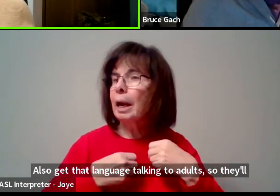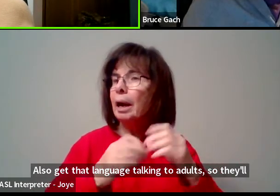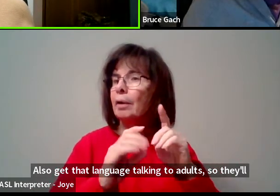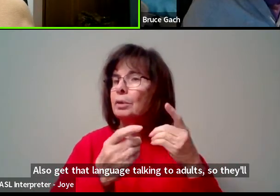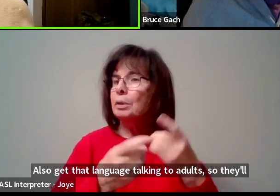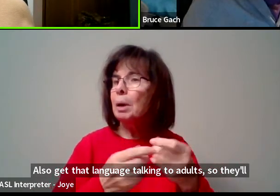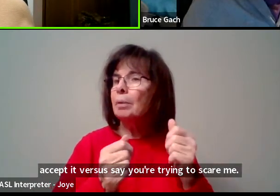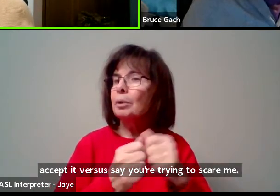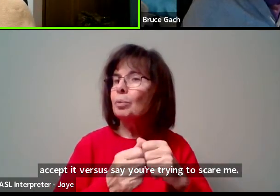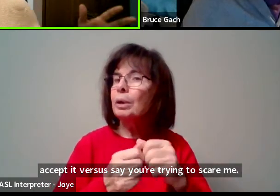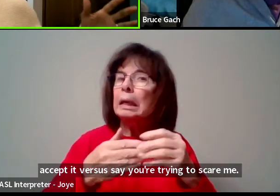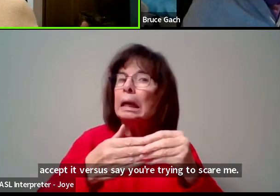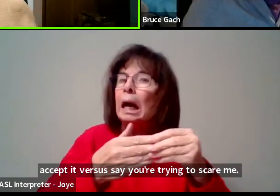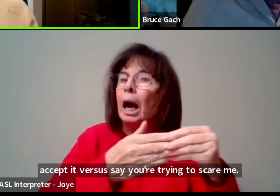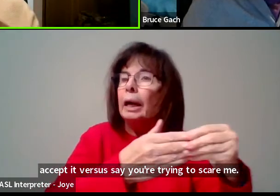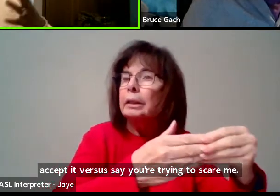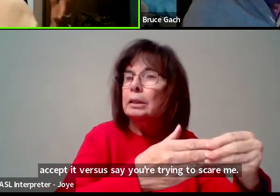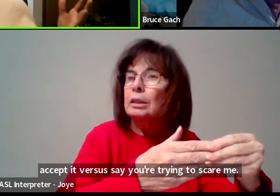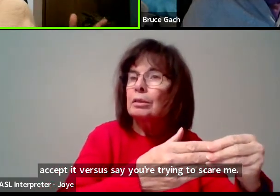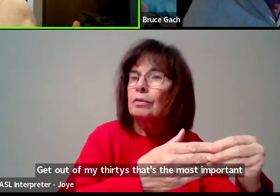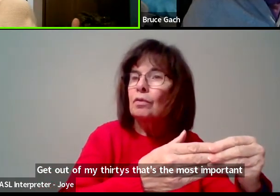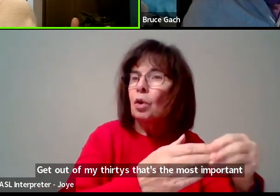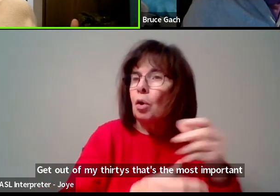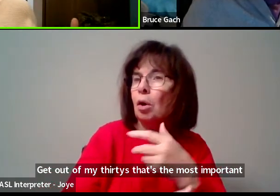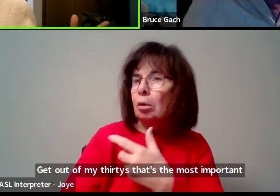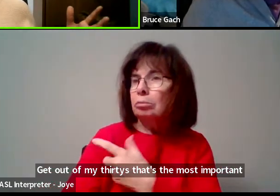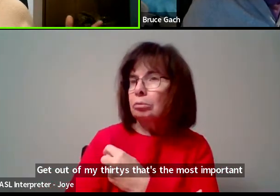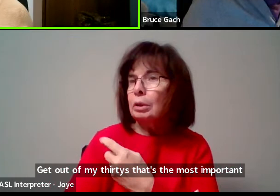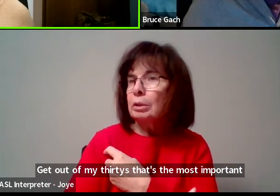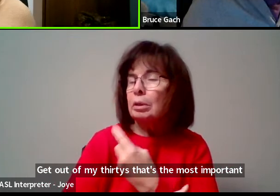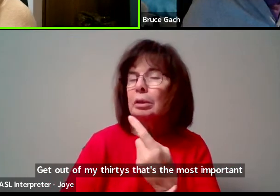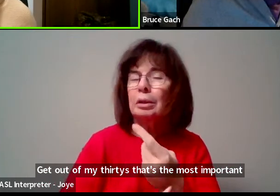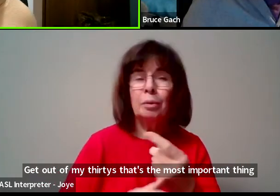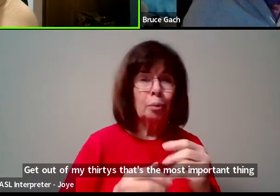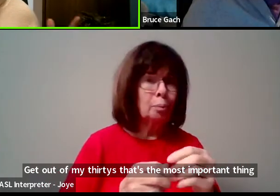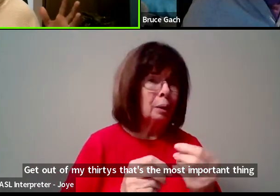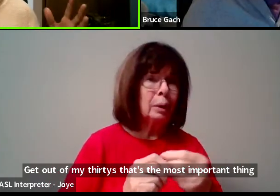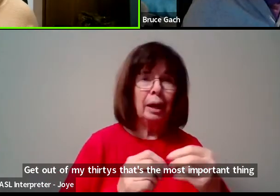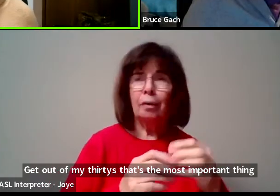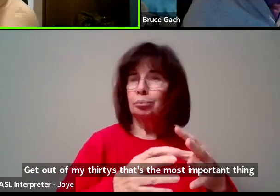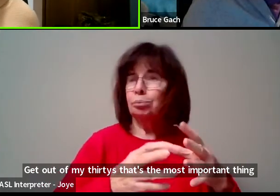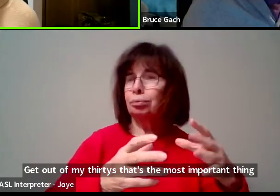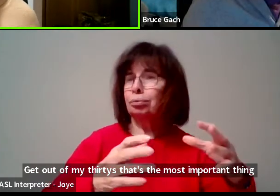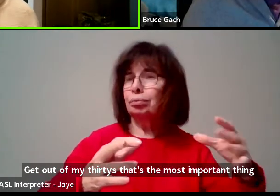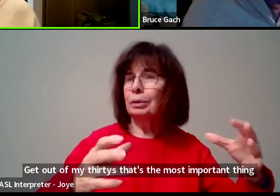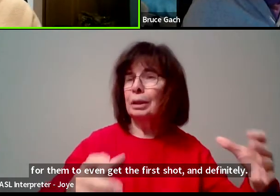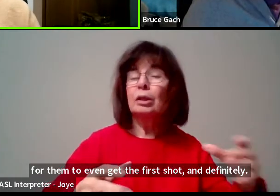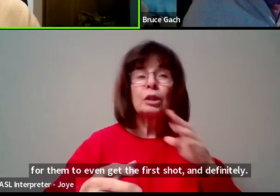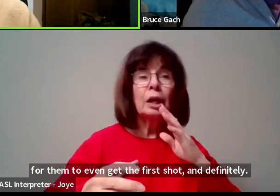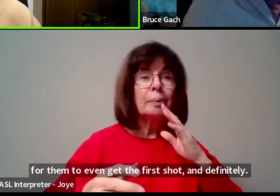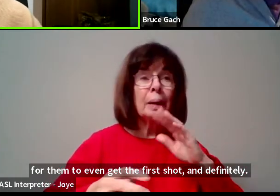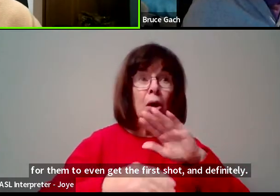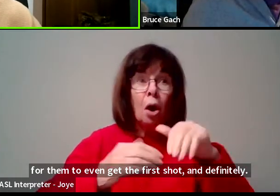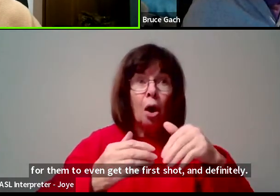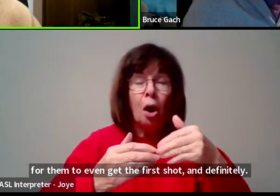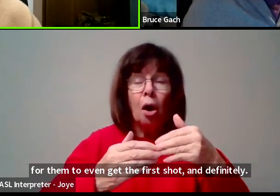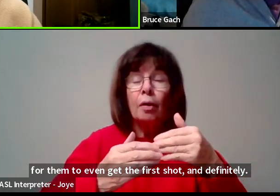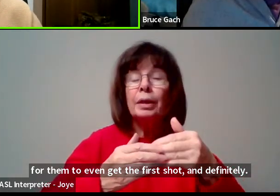vaccine rollout. We have since expanded to talk about all things COVID, not just vaccines.